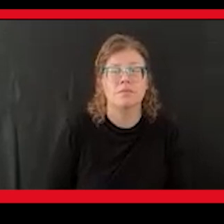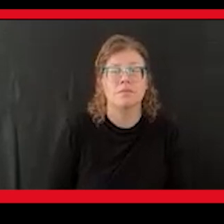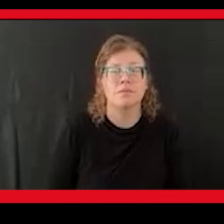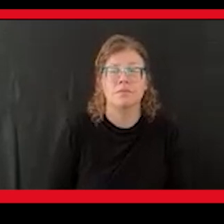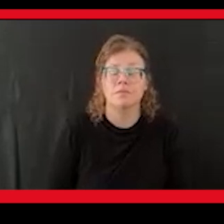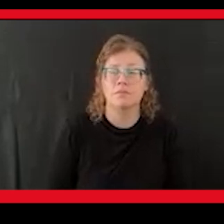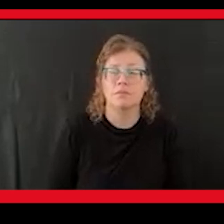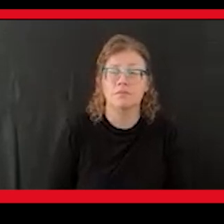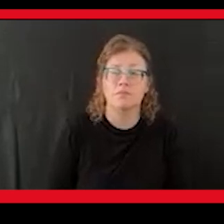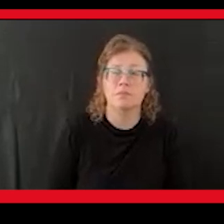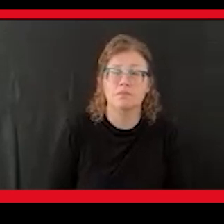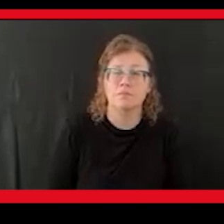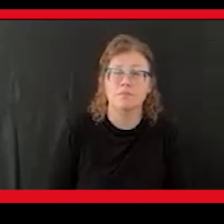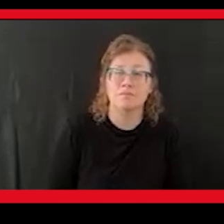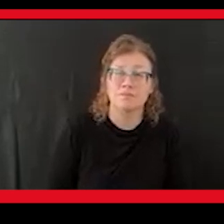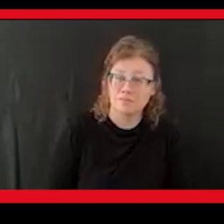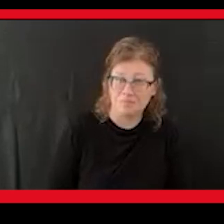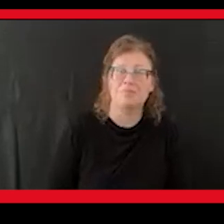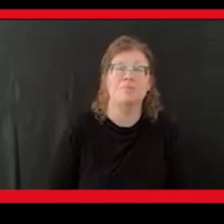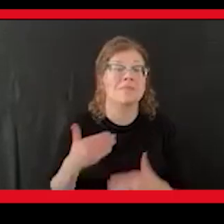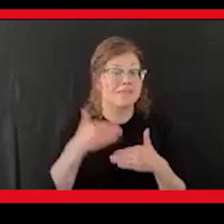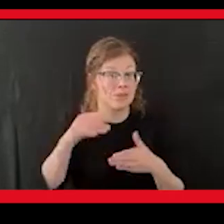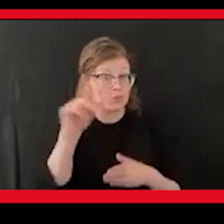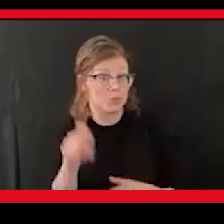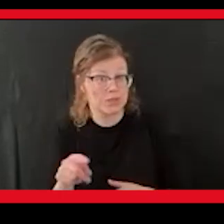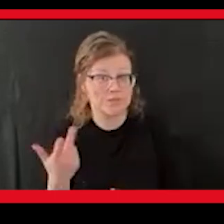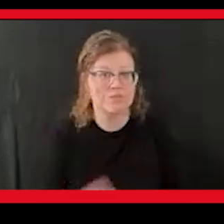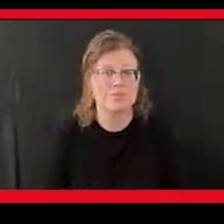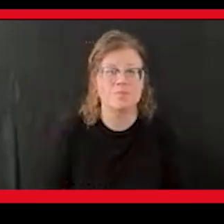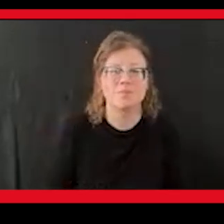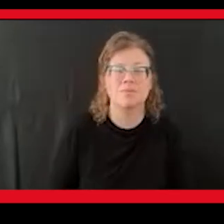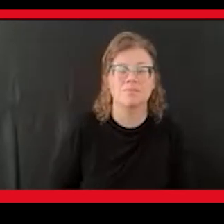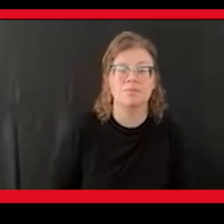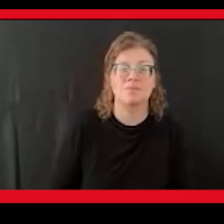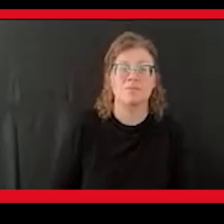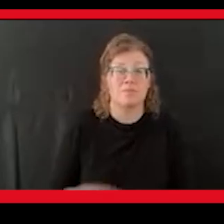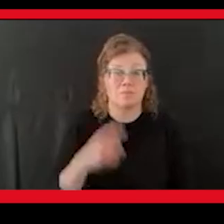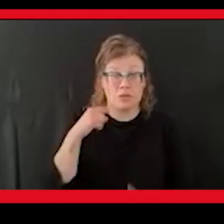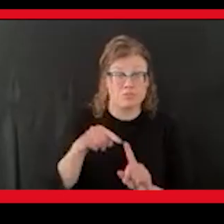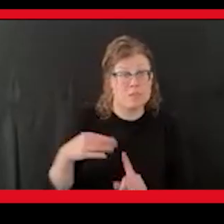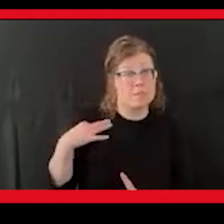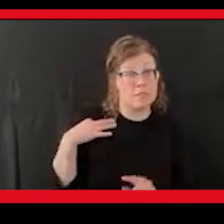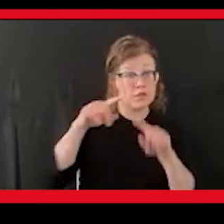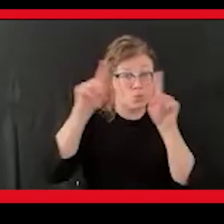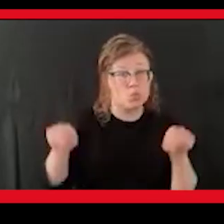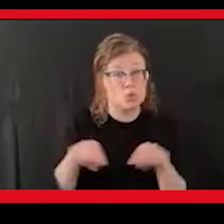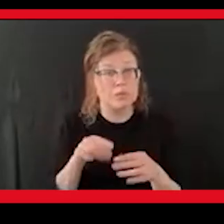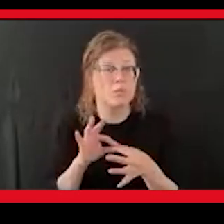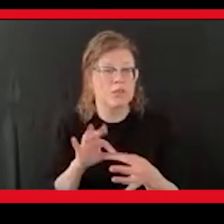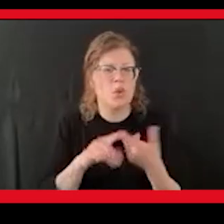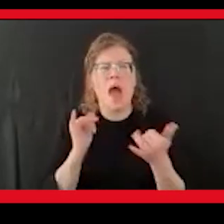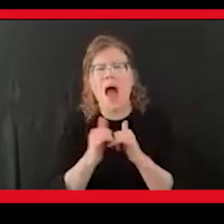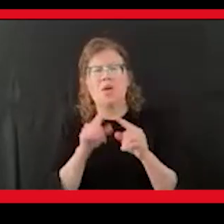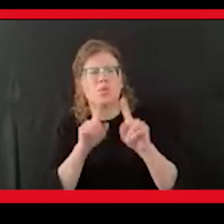The next question in the application form and the corresponding evaluation criteria are called